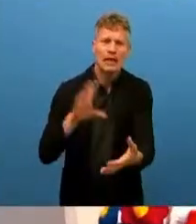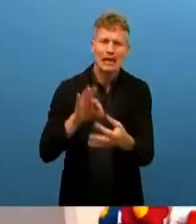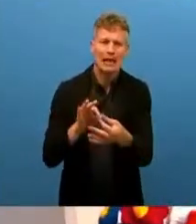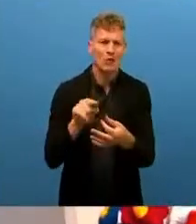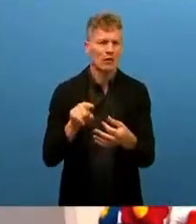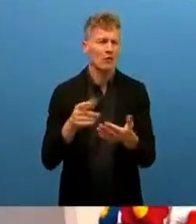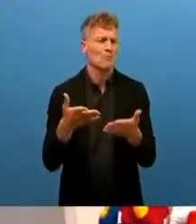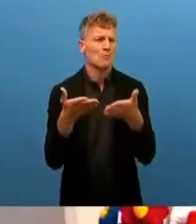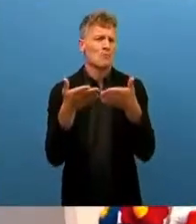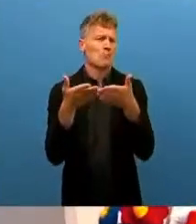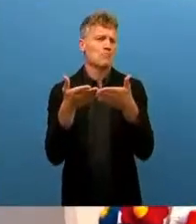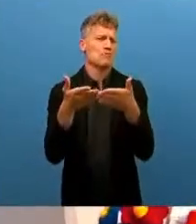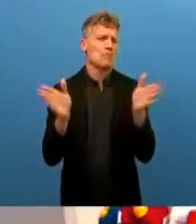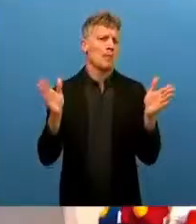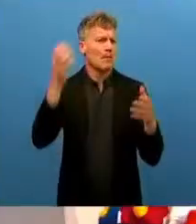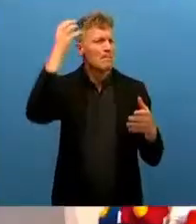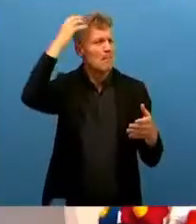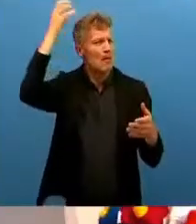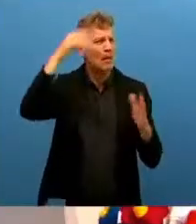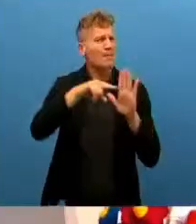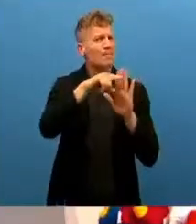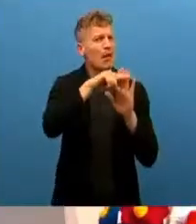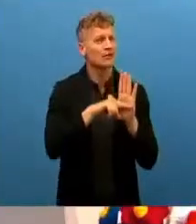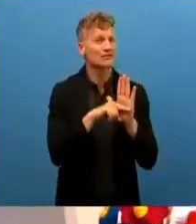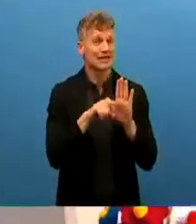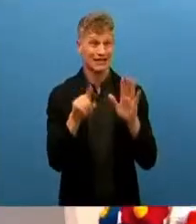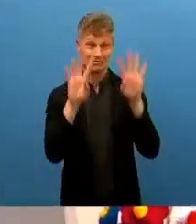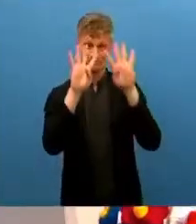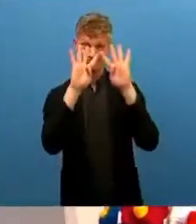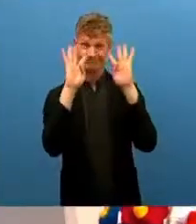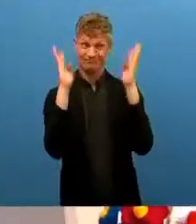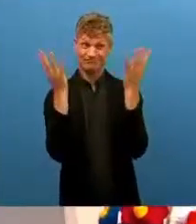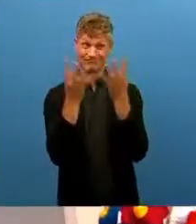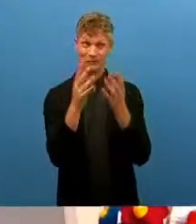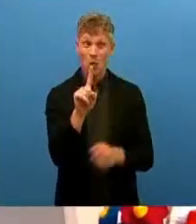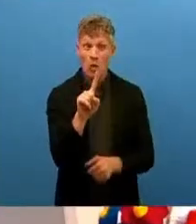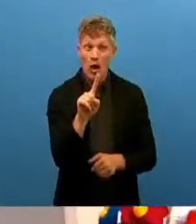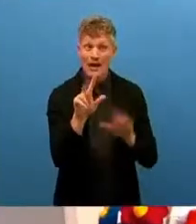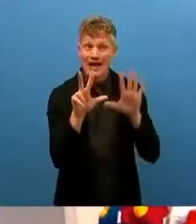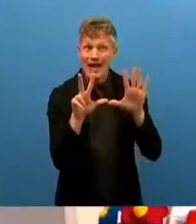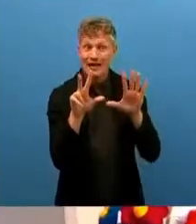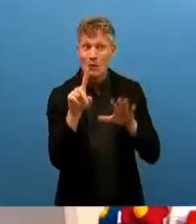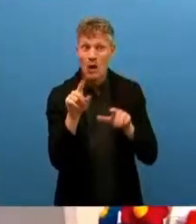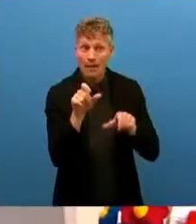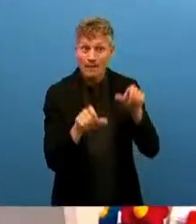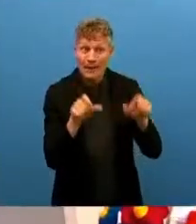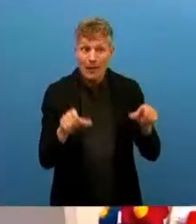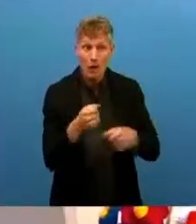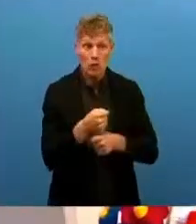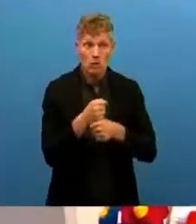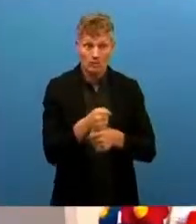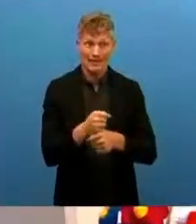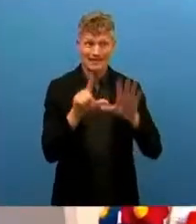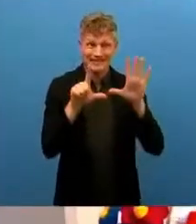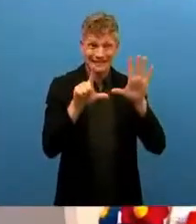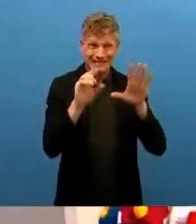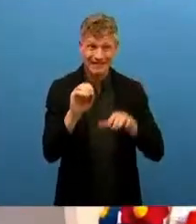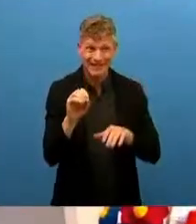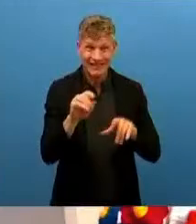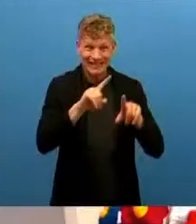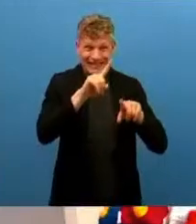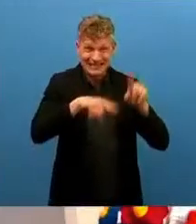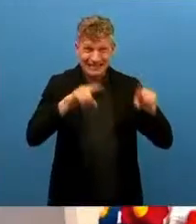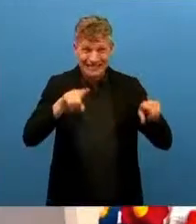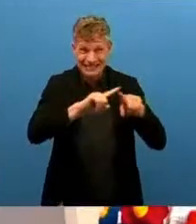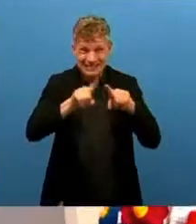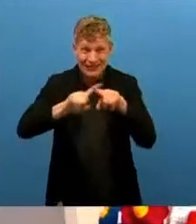council includes 181 members representing 70 indigenous peoples and Afro-Mexican peoples